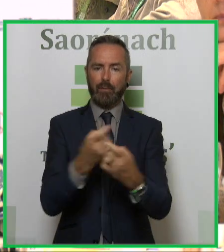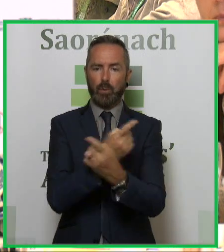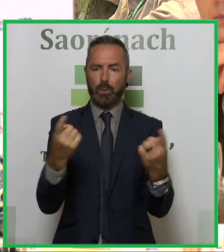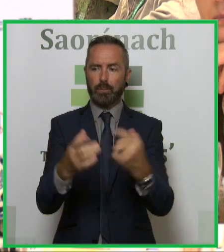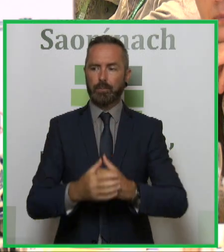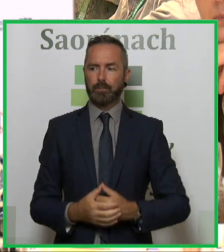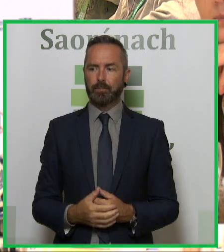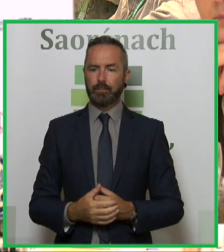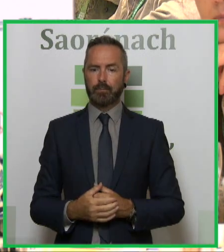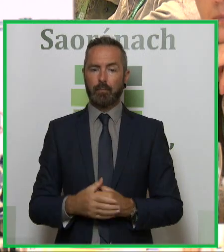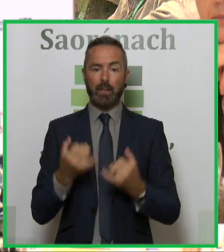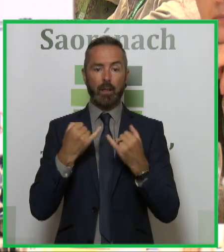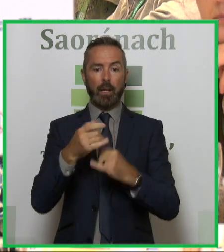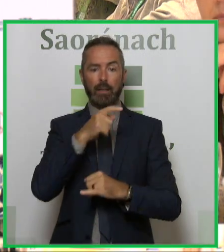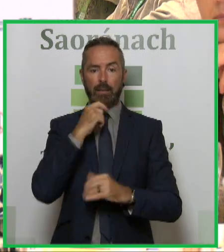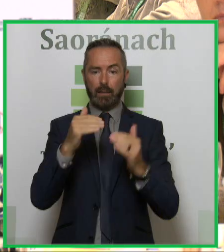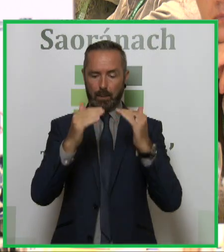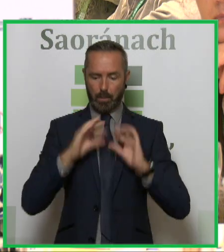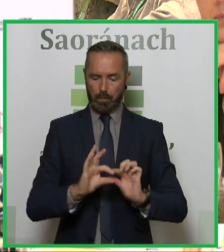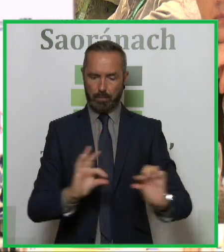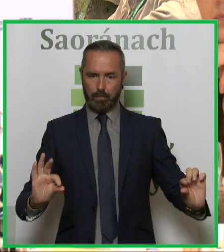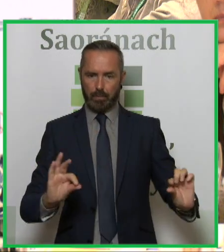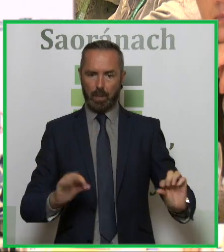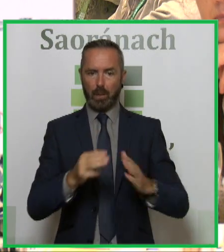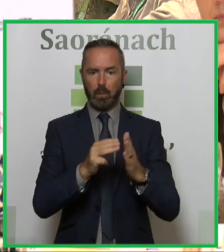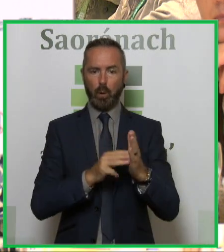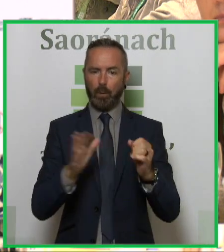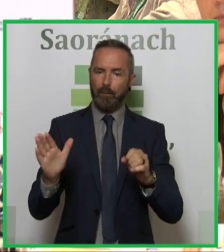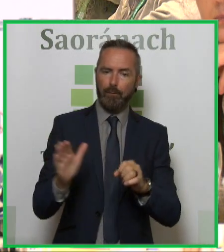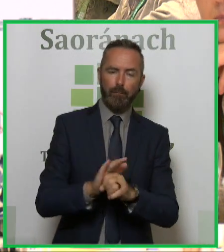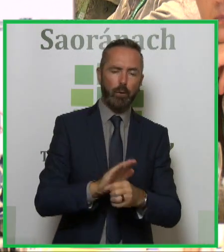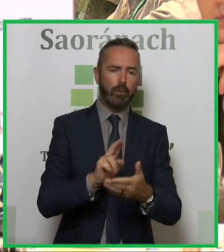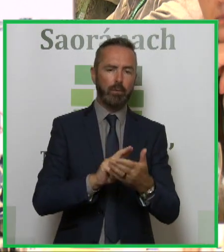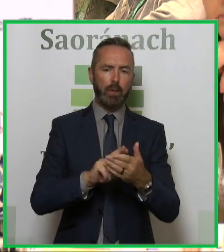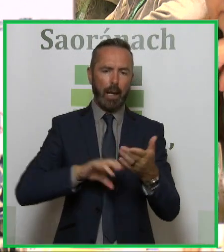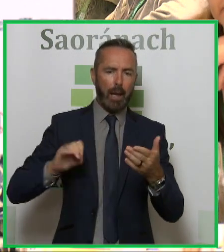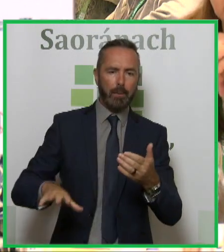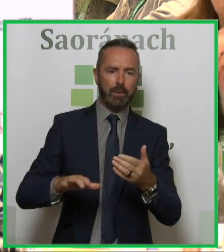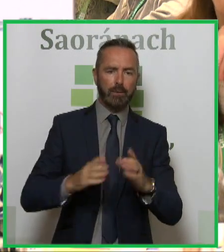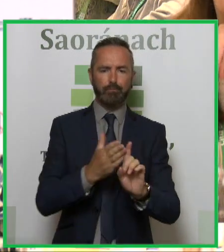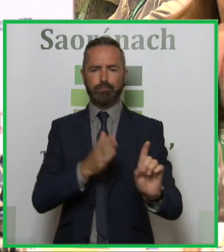And as it says on the bottom, it's a program of complete abstinence from all mood-altering substances.